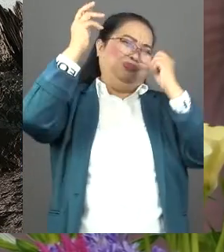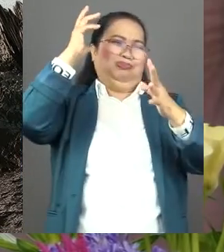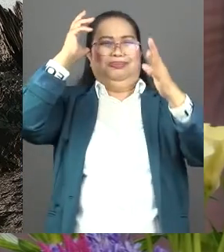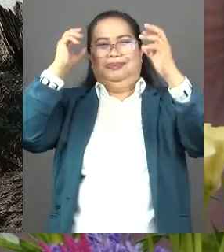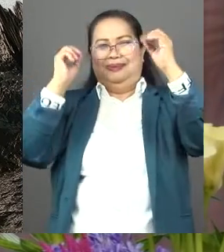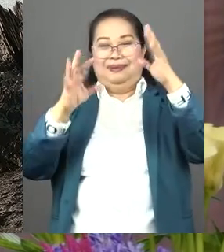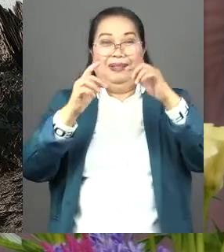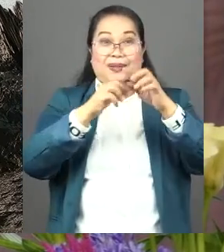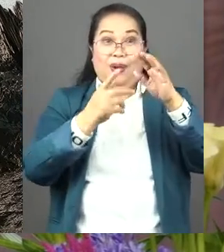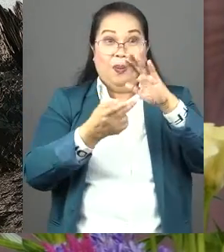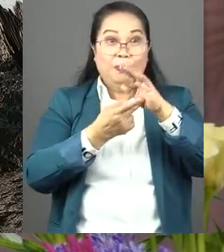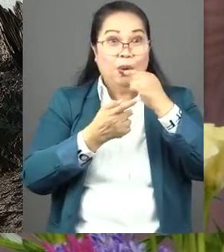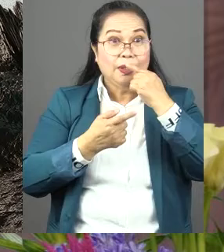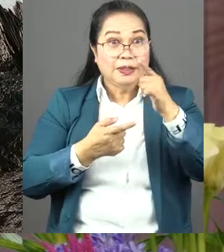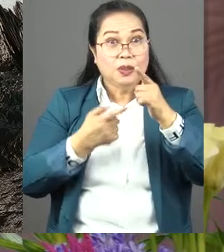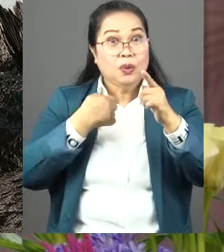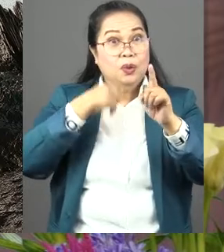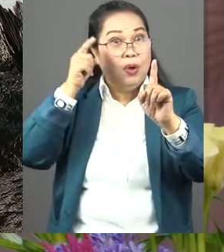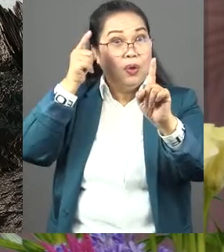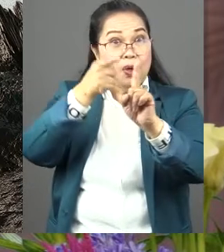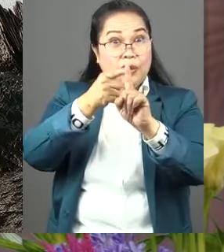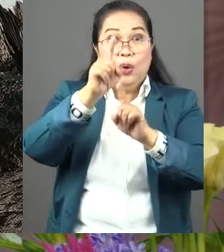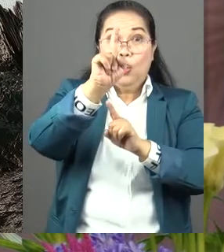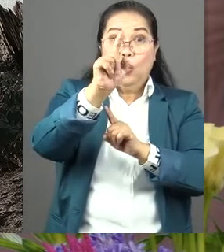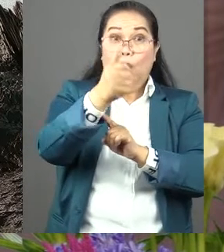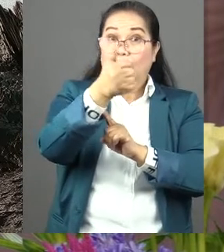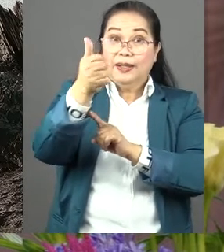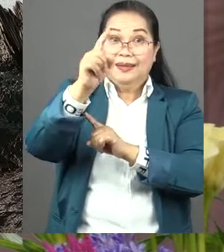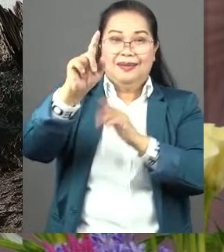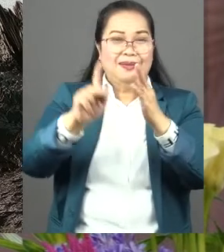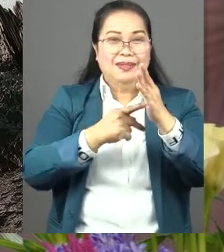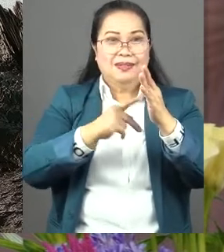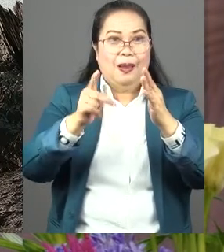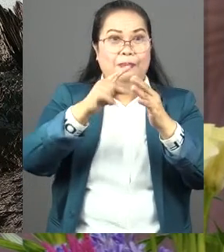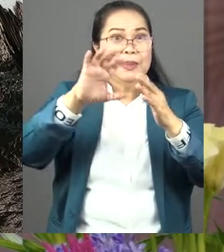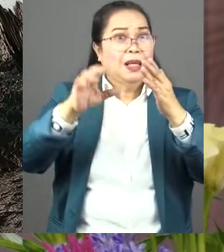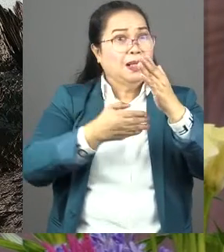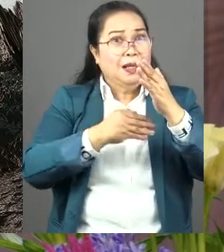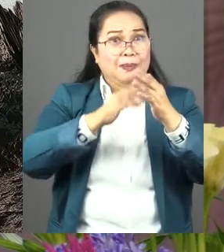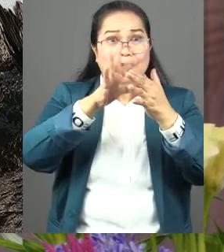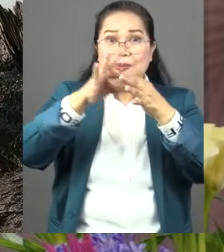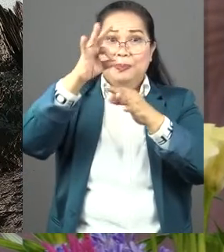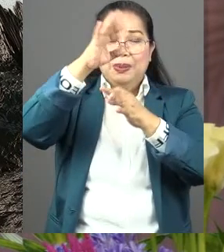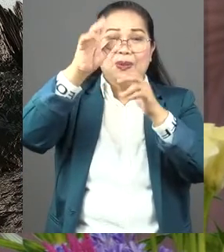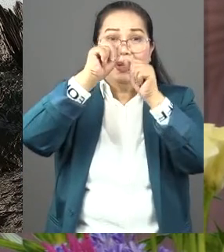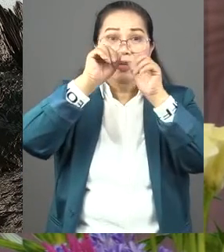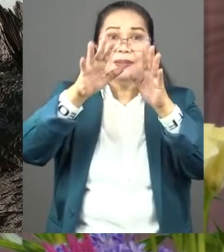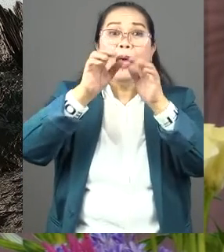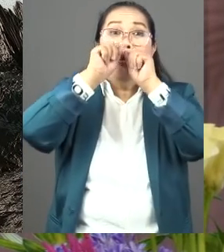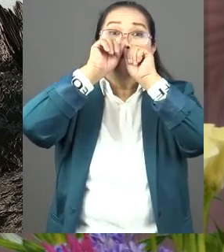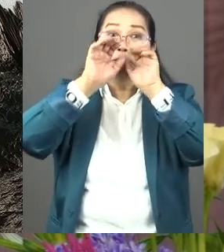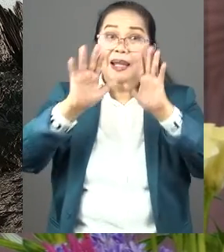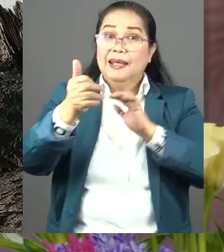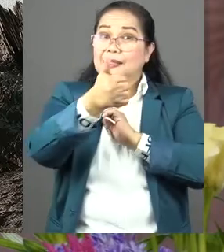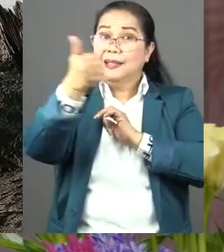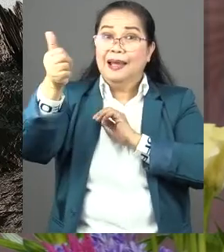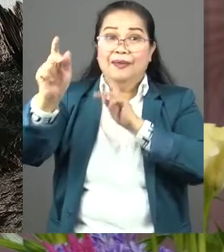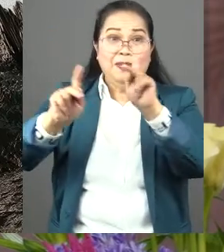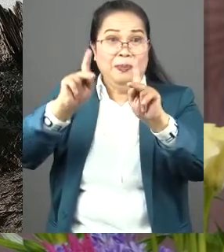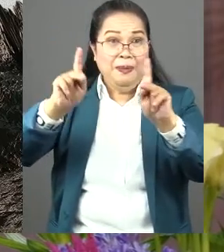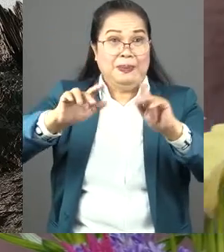Look at what he said. Addressing one another in psalms and hymns and spiritual songs. He's talking about blessing other